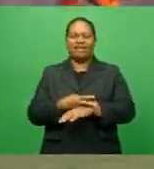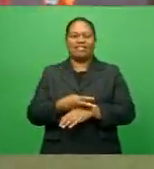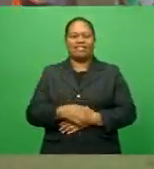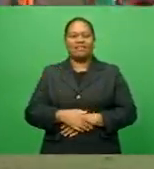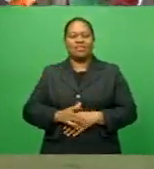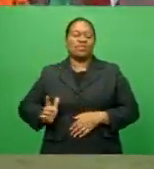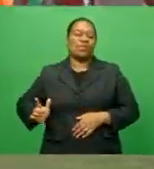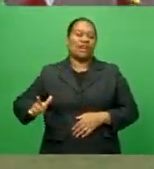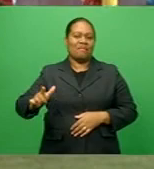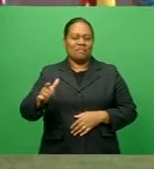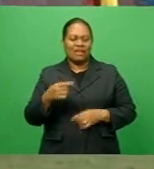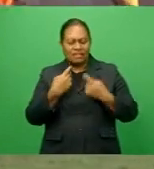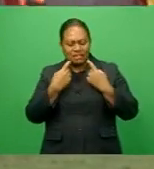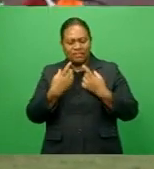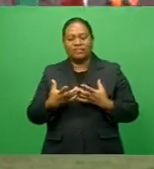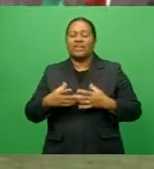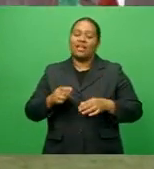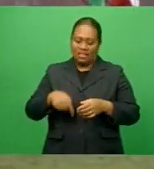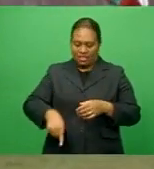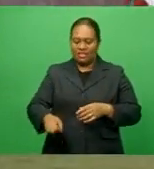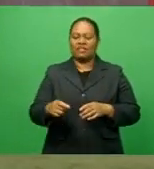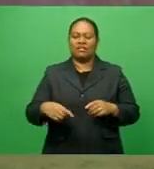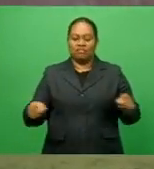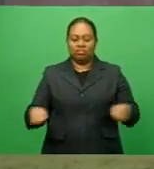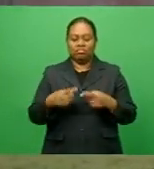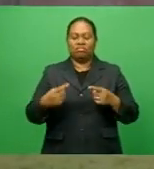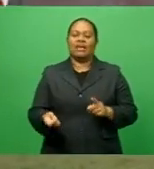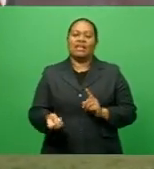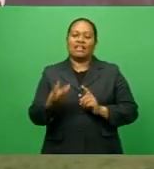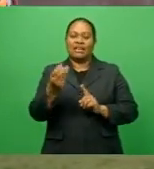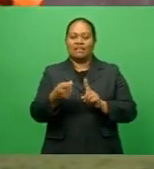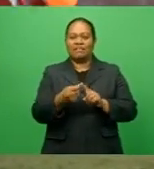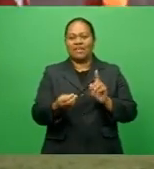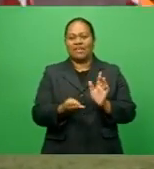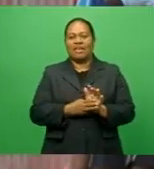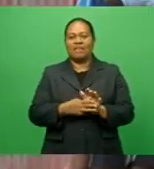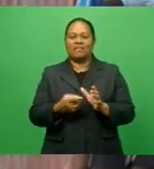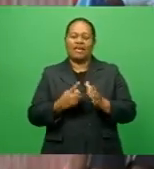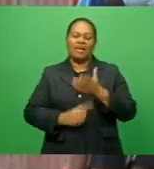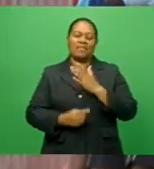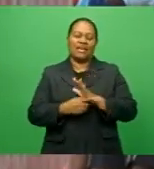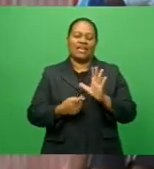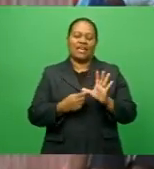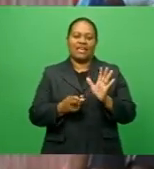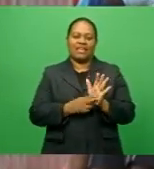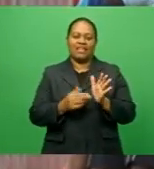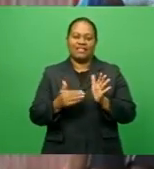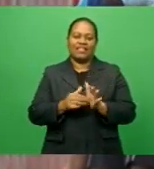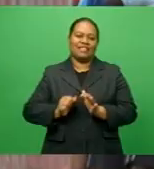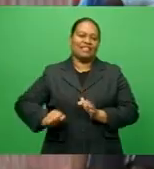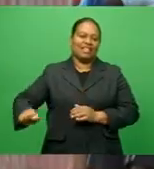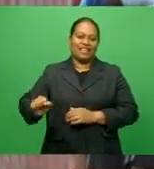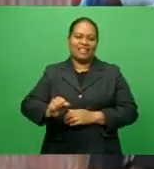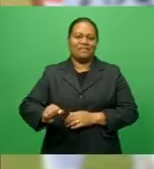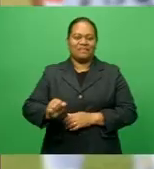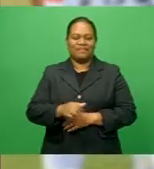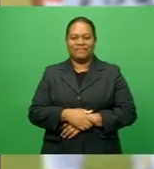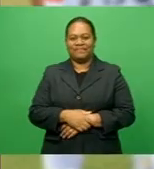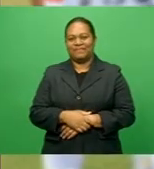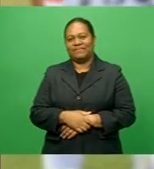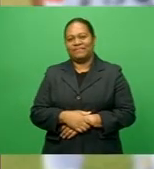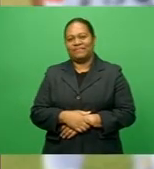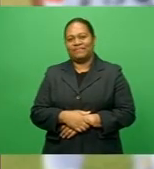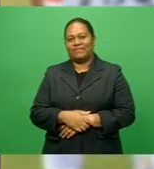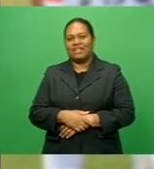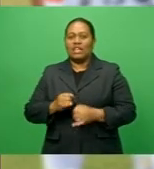Lambasa Rewa game kicks off at 3 p.m. this Sunday at the ANZ Stadium in Suva. Eleanor Turangaivu, FBC Sports.